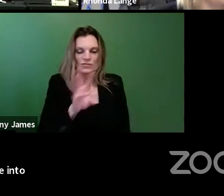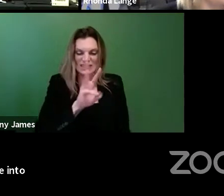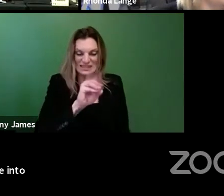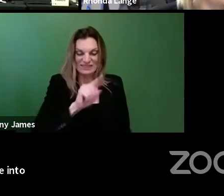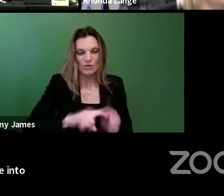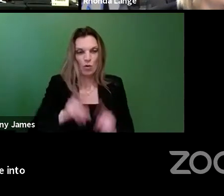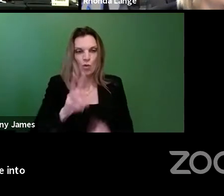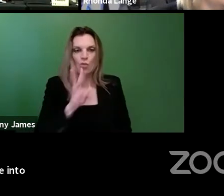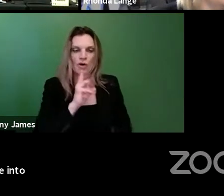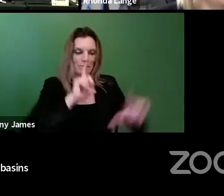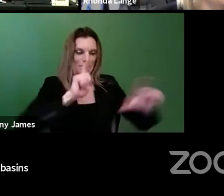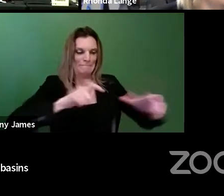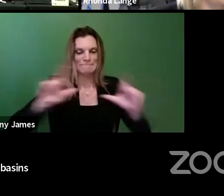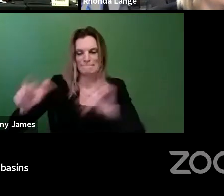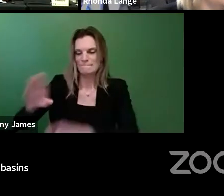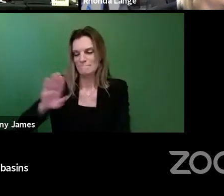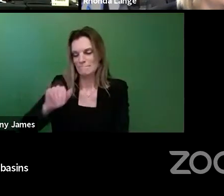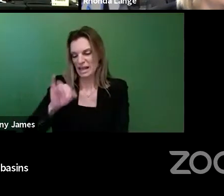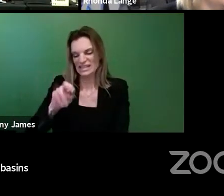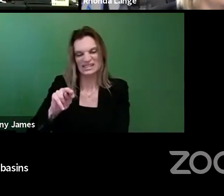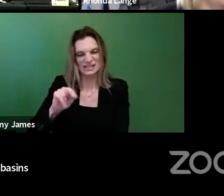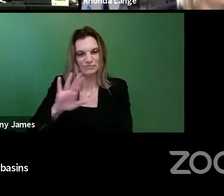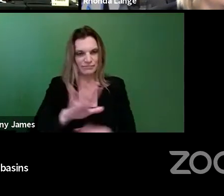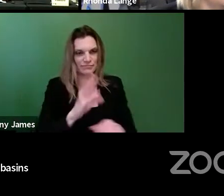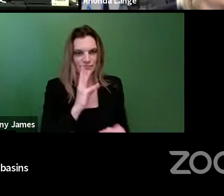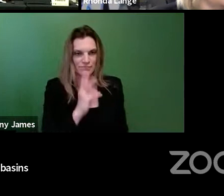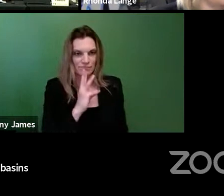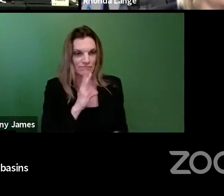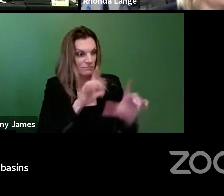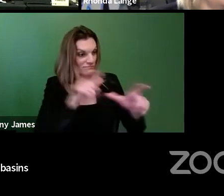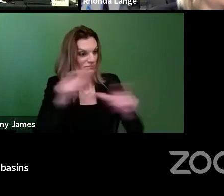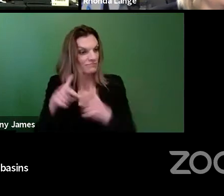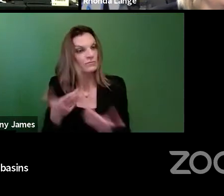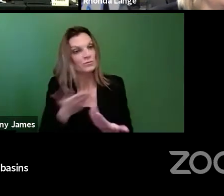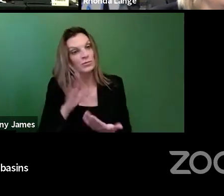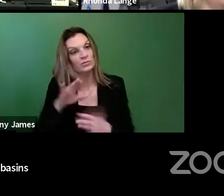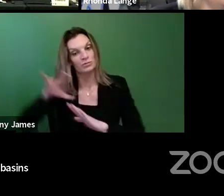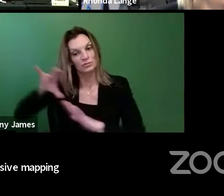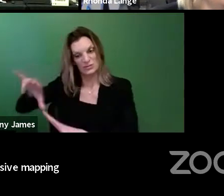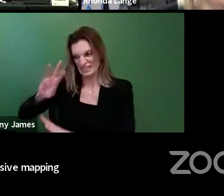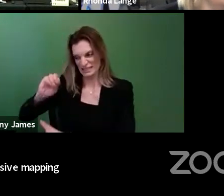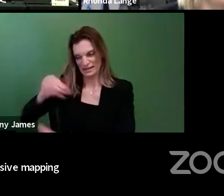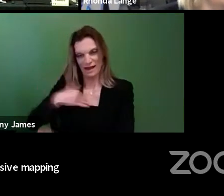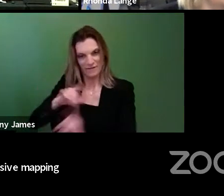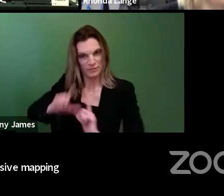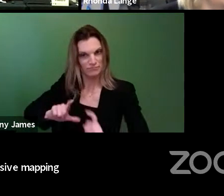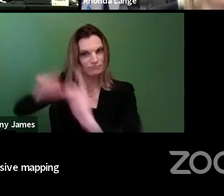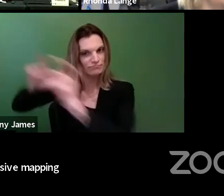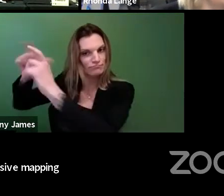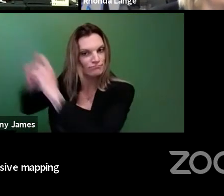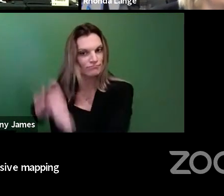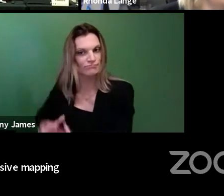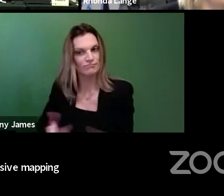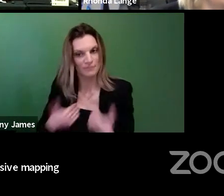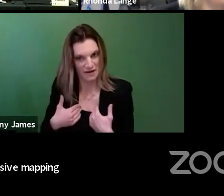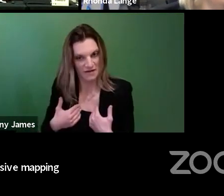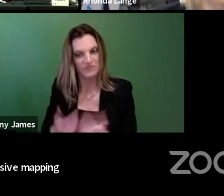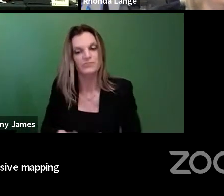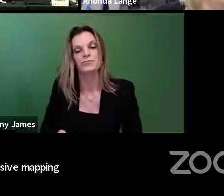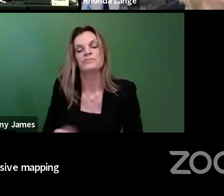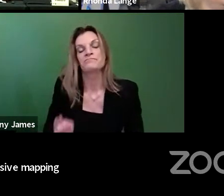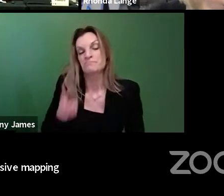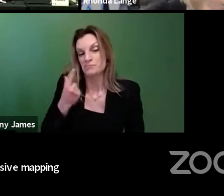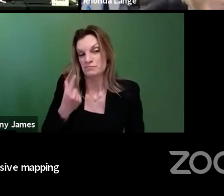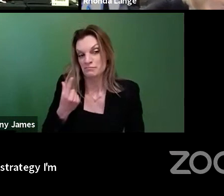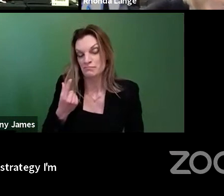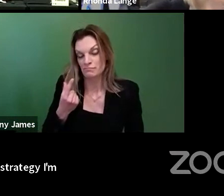And that's a comprehensive mapping of the entire state. The strategy I'm proposing is that we